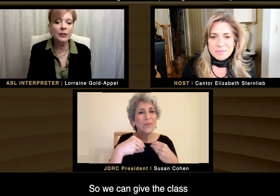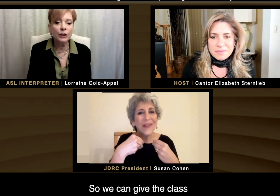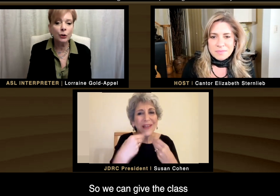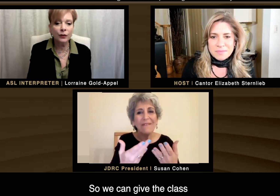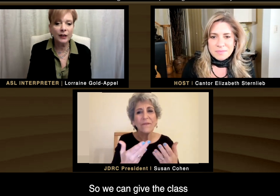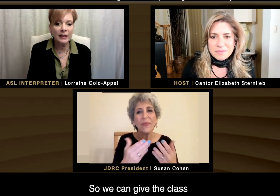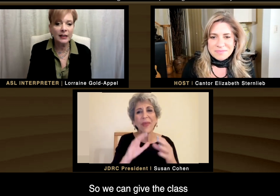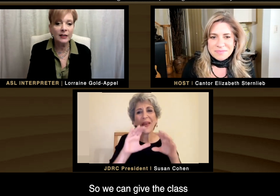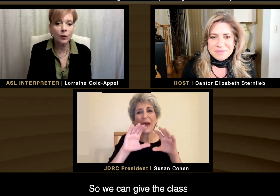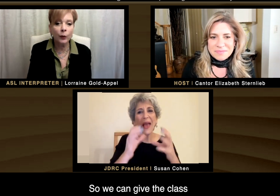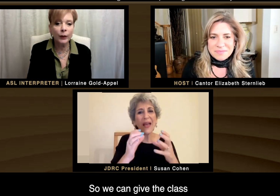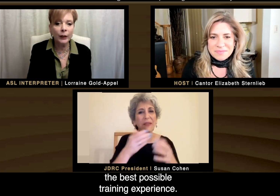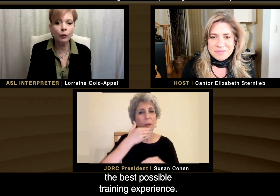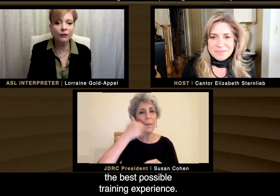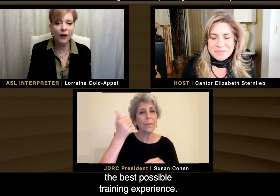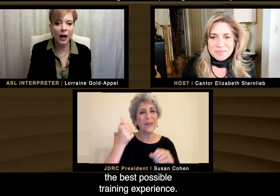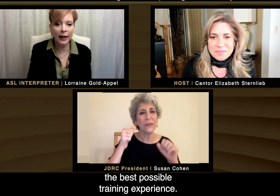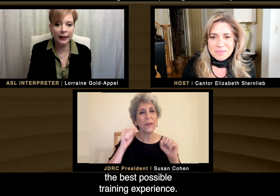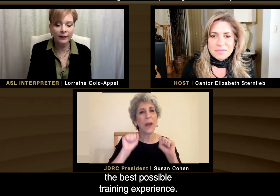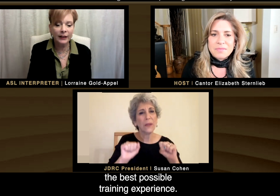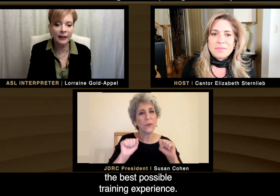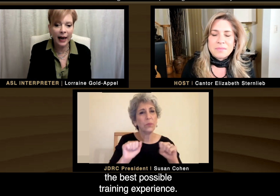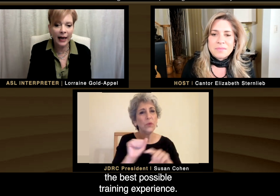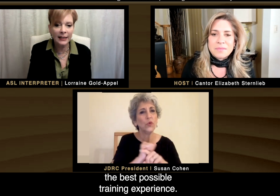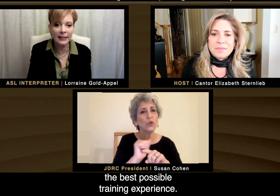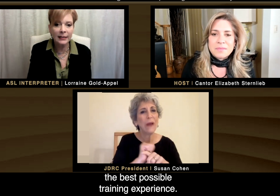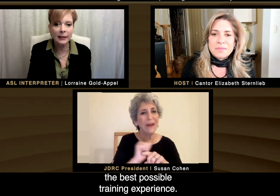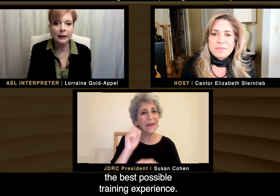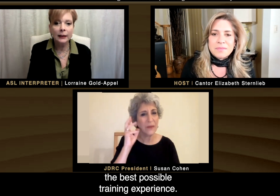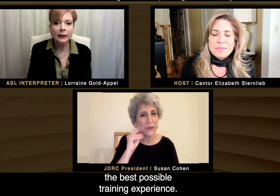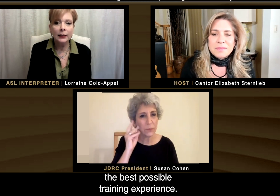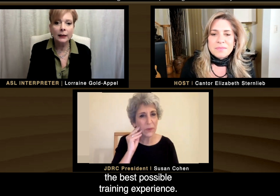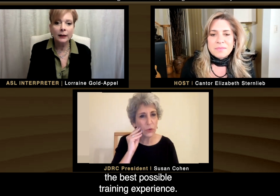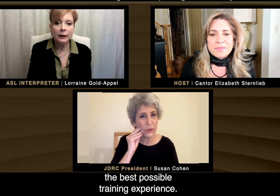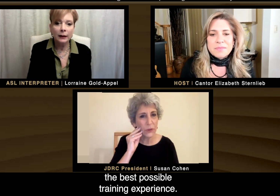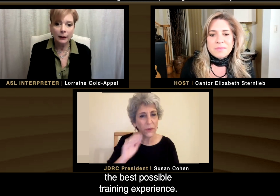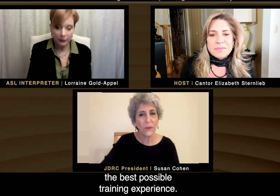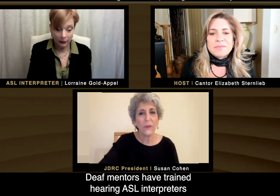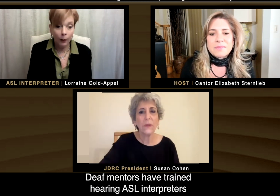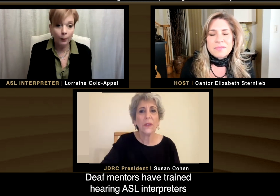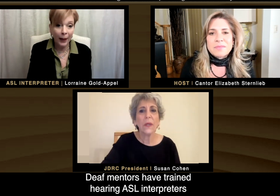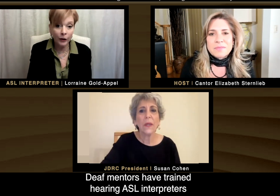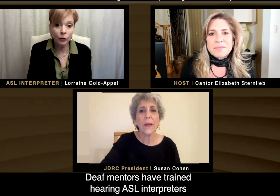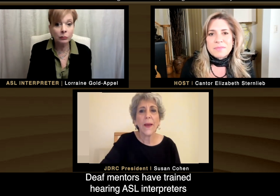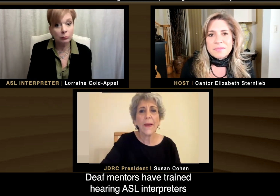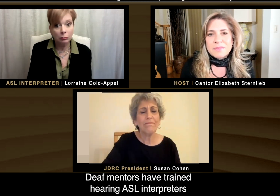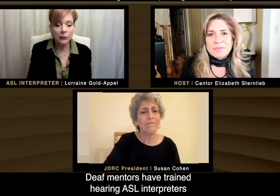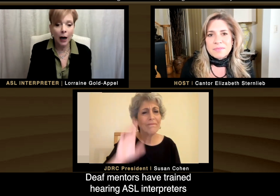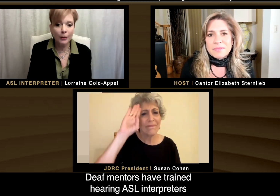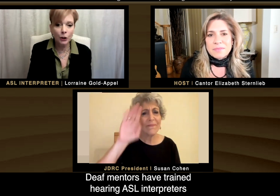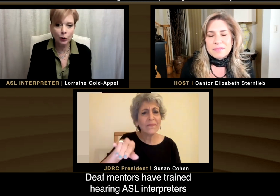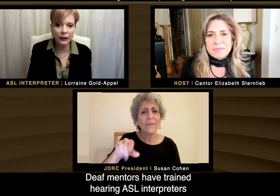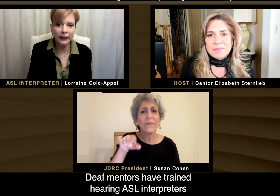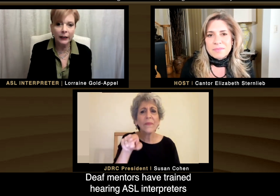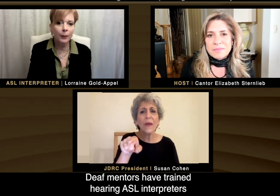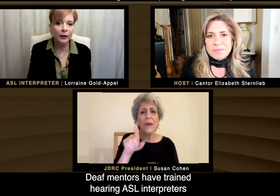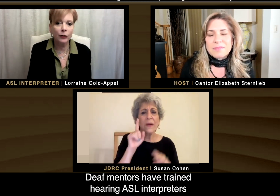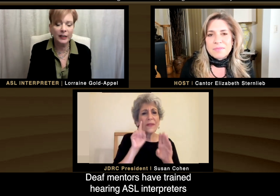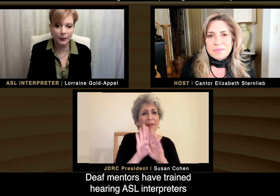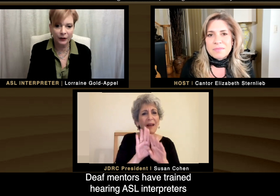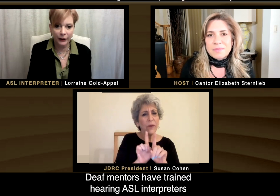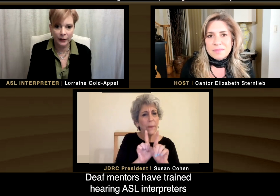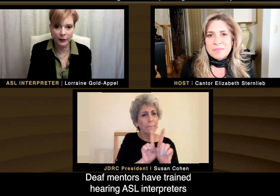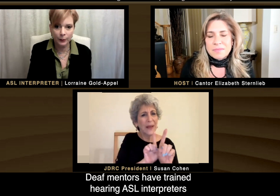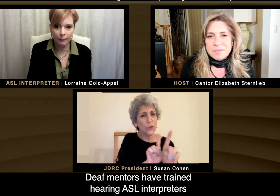And the reason we do this is so that we can provide the class a better opportunity, a